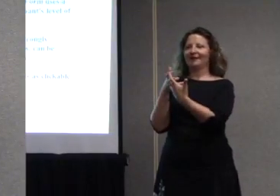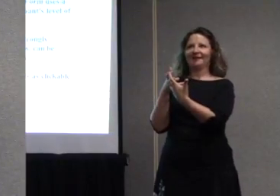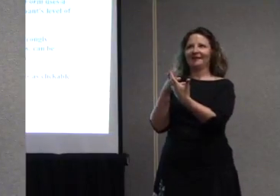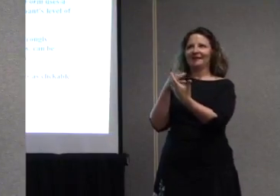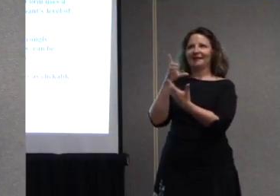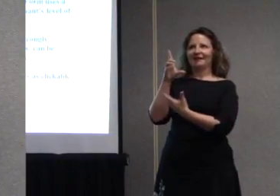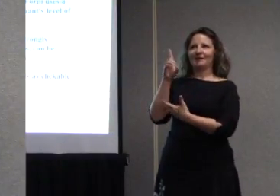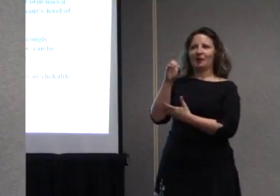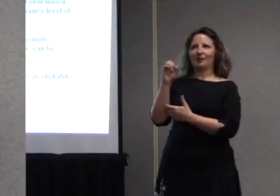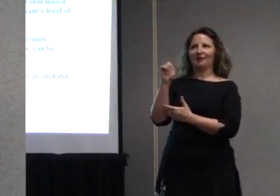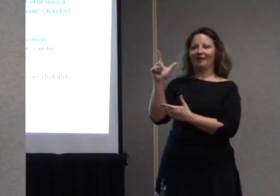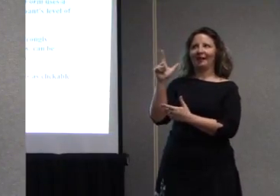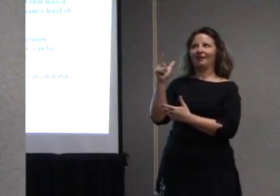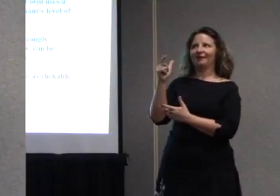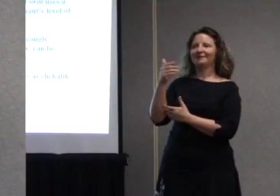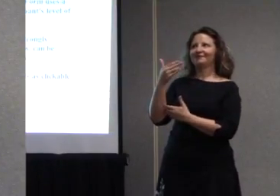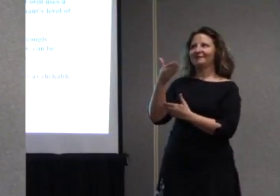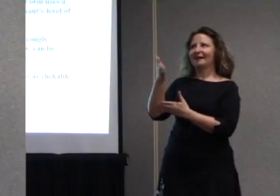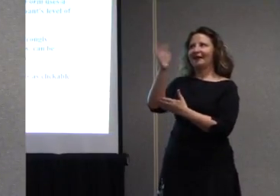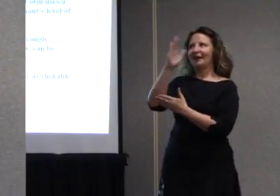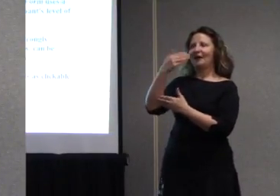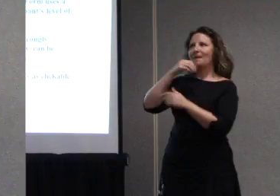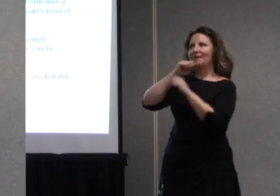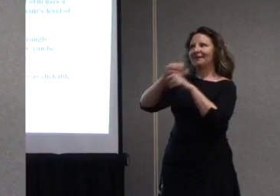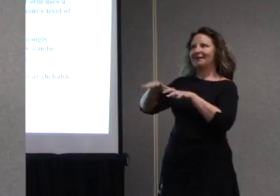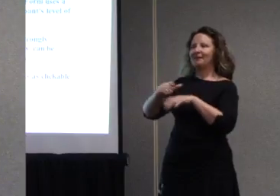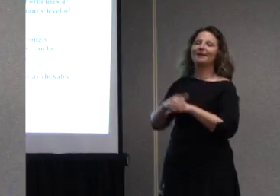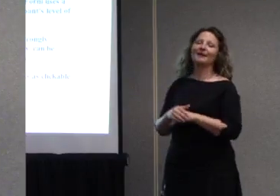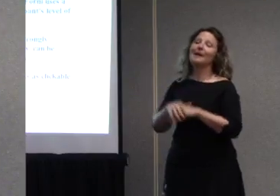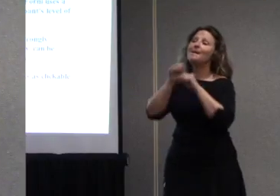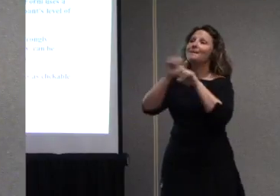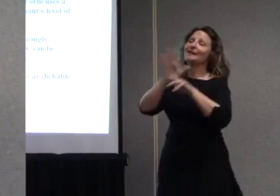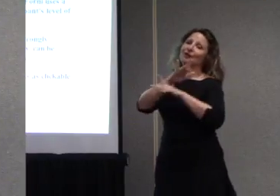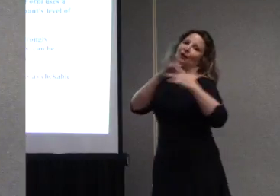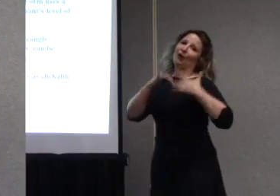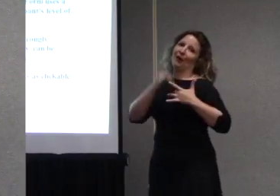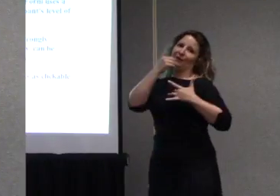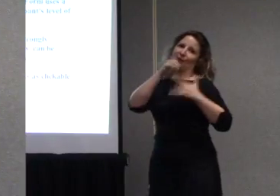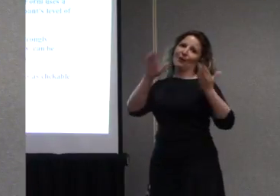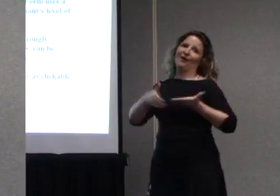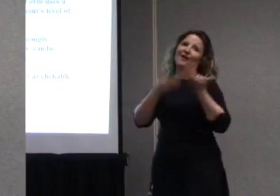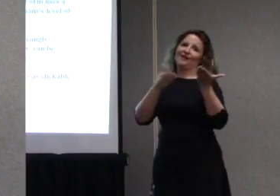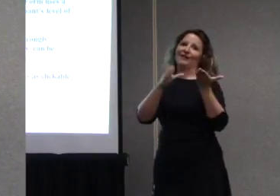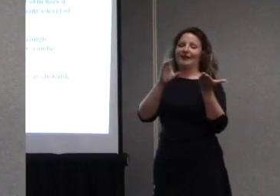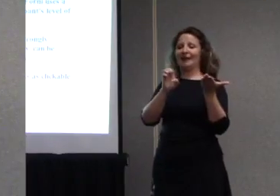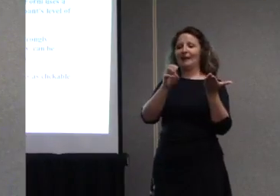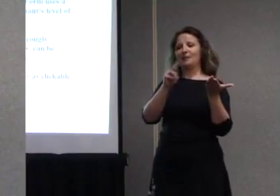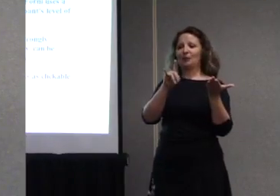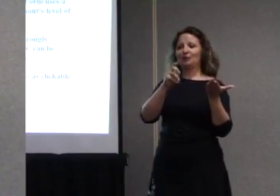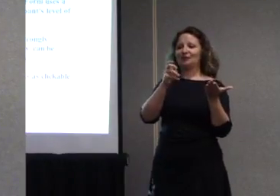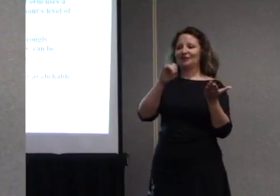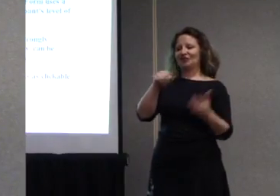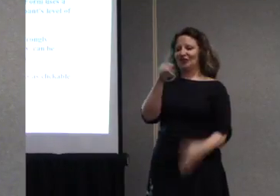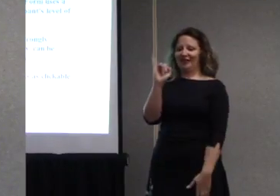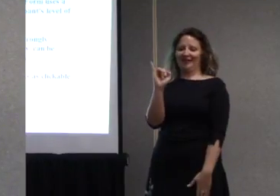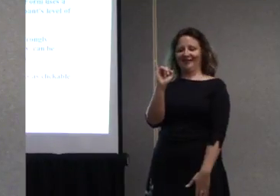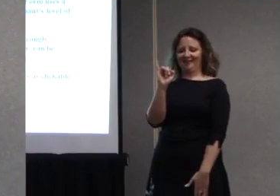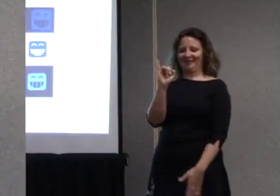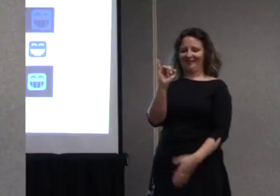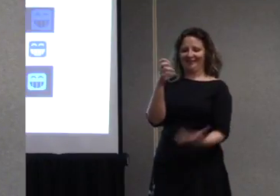which, God bless them. We have this saying in the South, bless their hearts. Bless their hearts for bringing us that